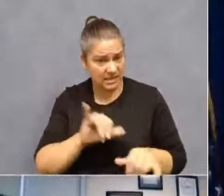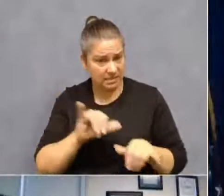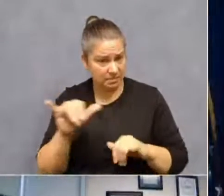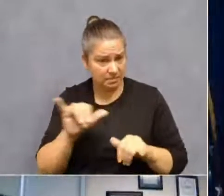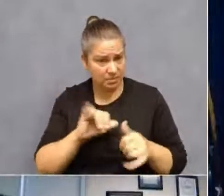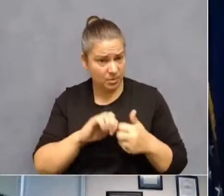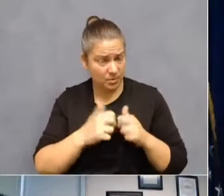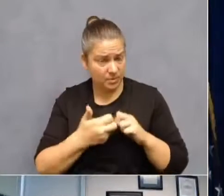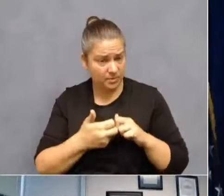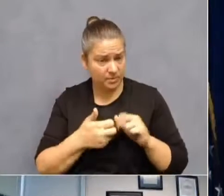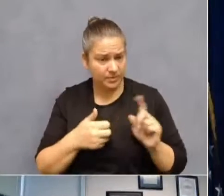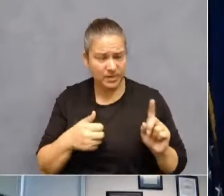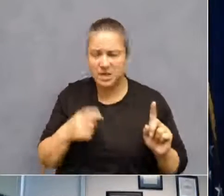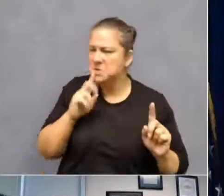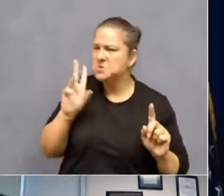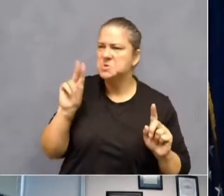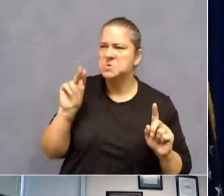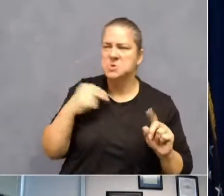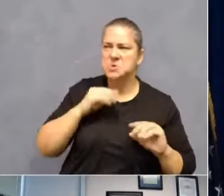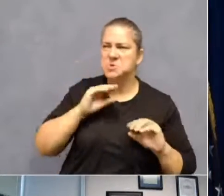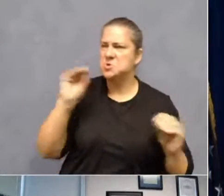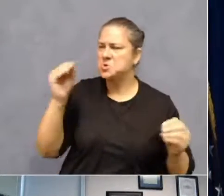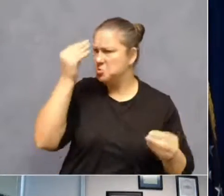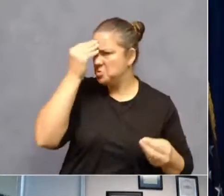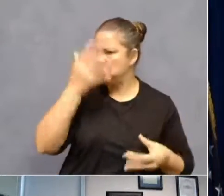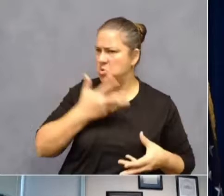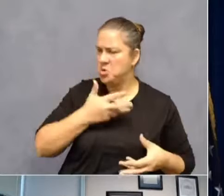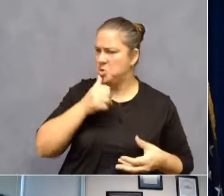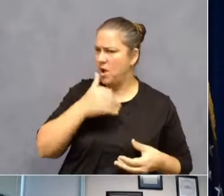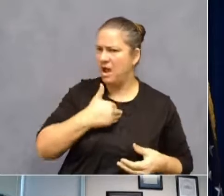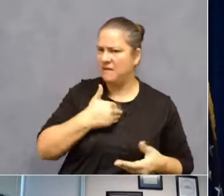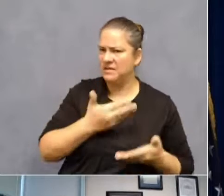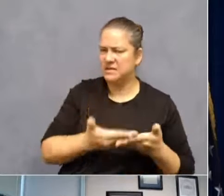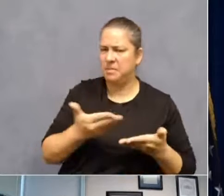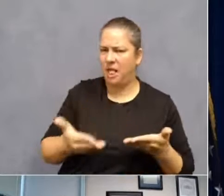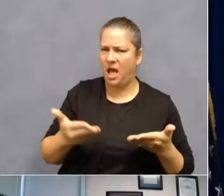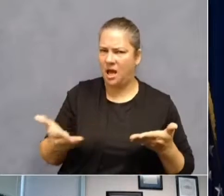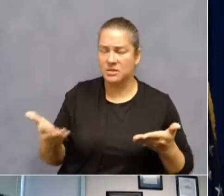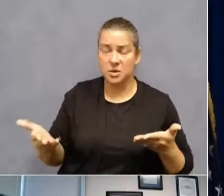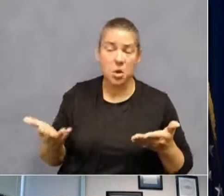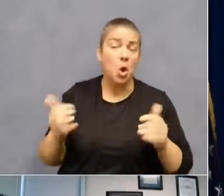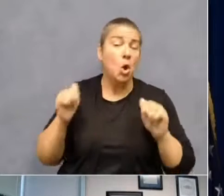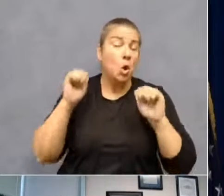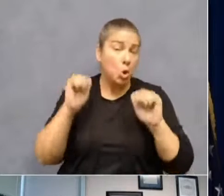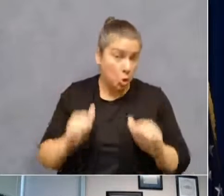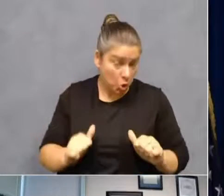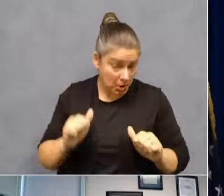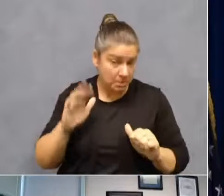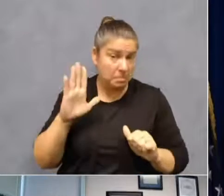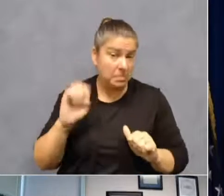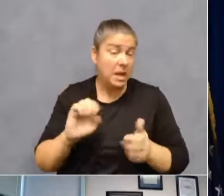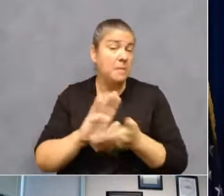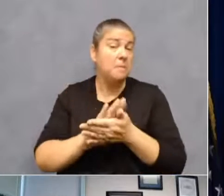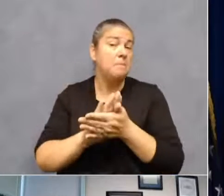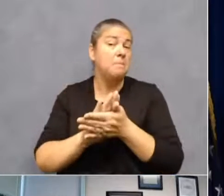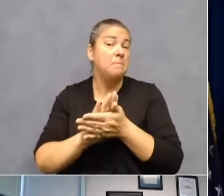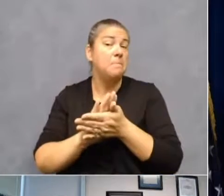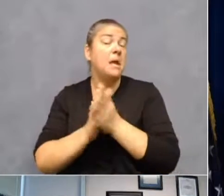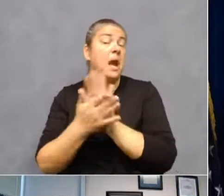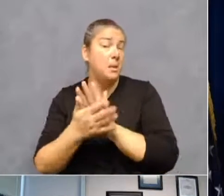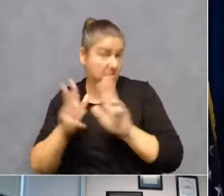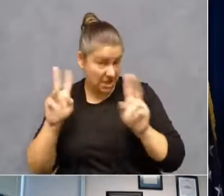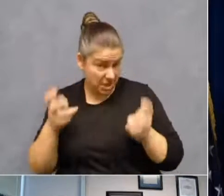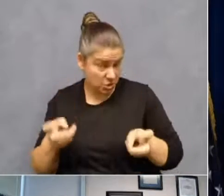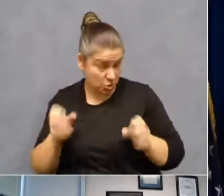No, I've not had any reports of not having those supplies. It is possible that could become an issue, though, because the federal government is a